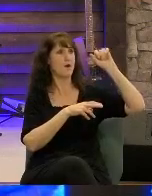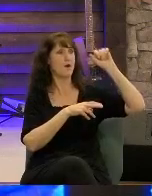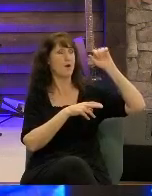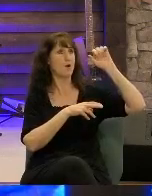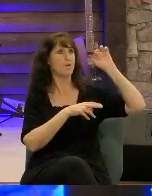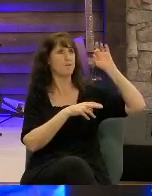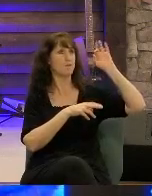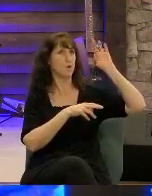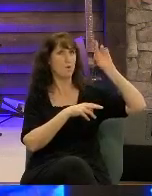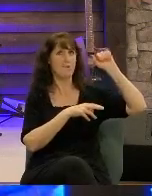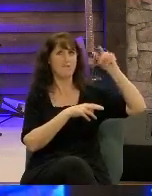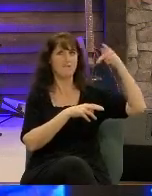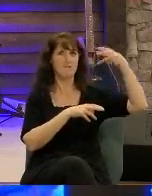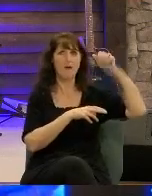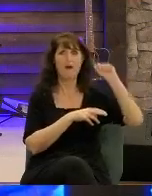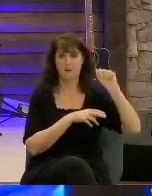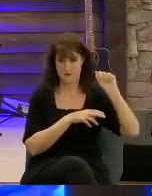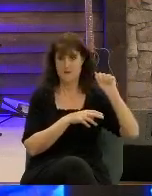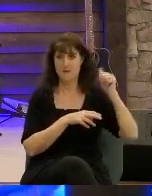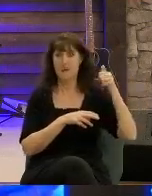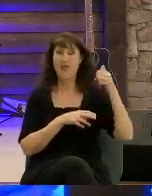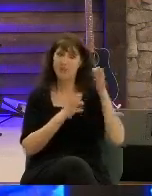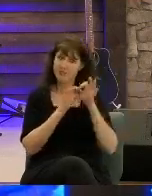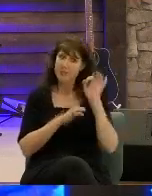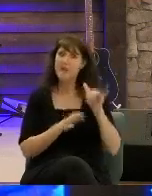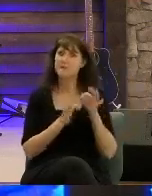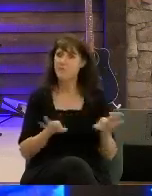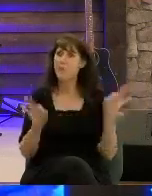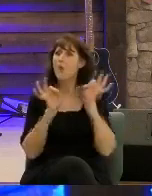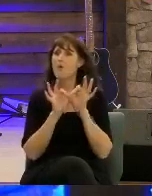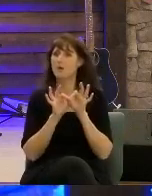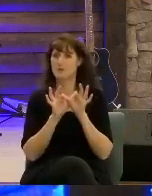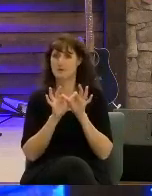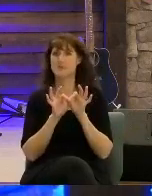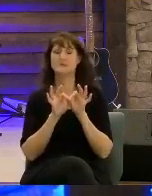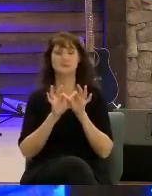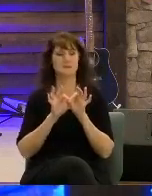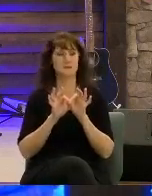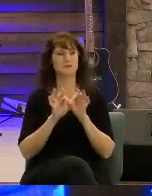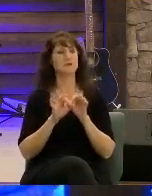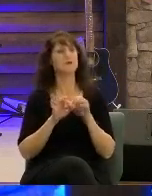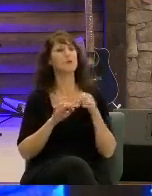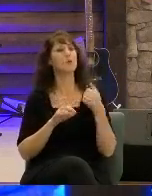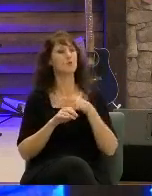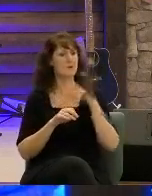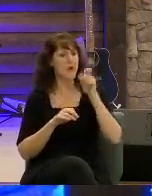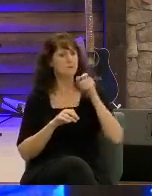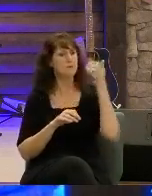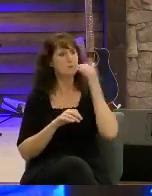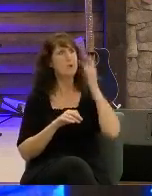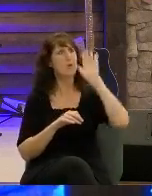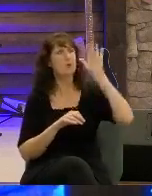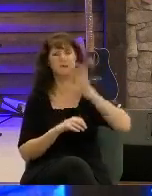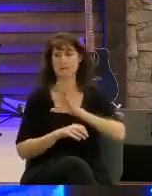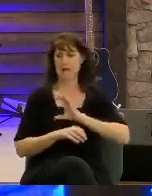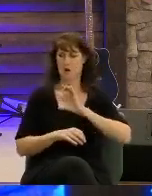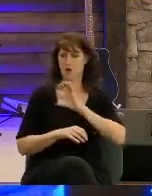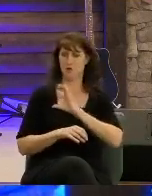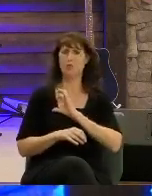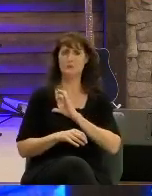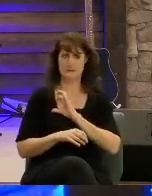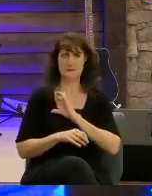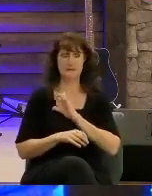It's real, okay? And so we have to know those characteristics of the God who he is.